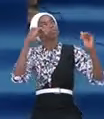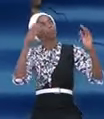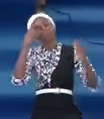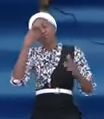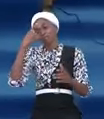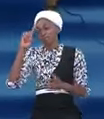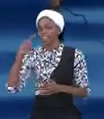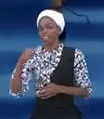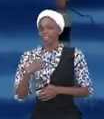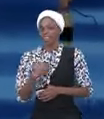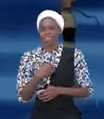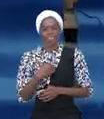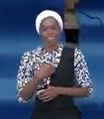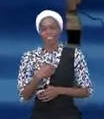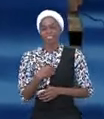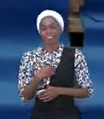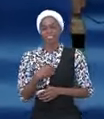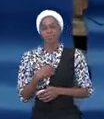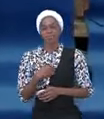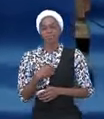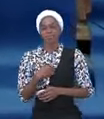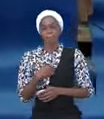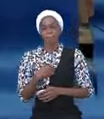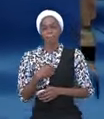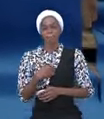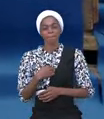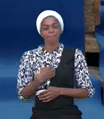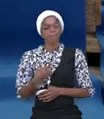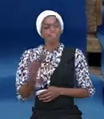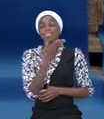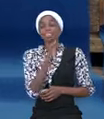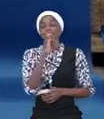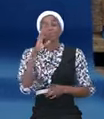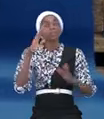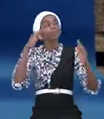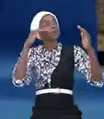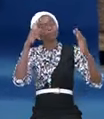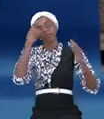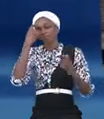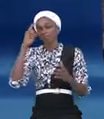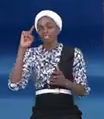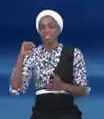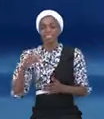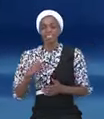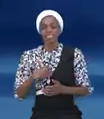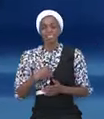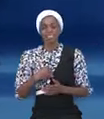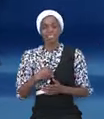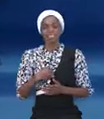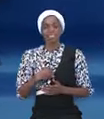There is hope for me. Oh! There is hope for me